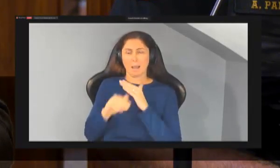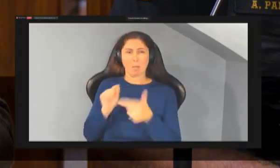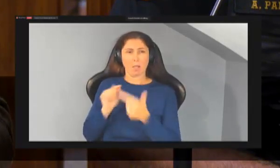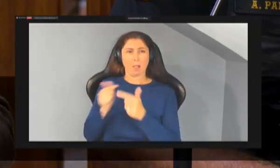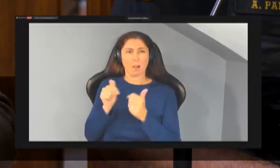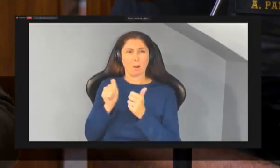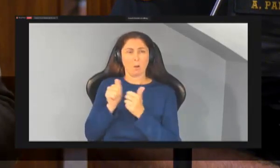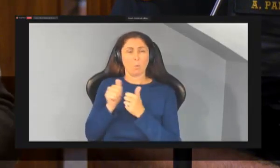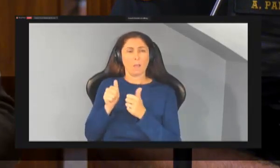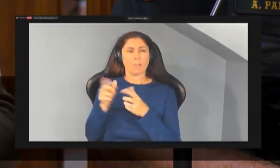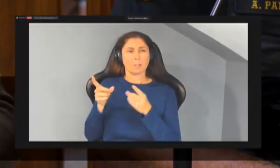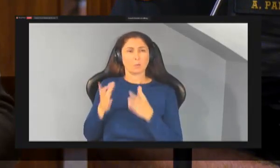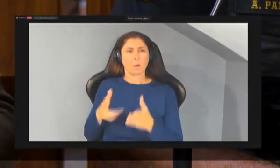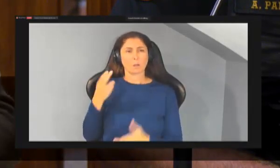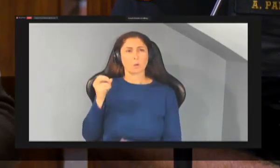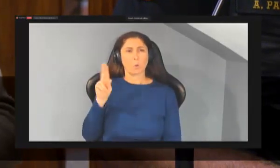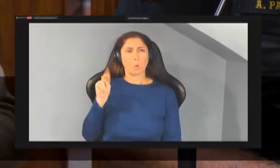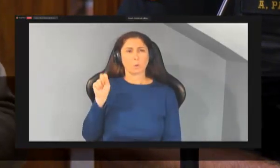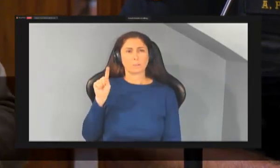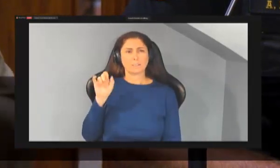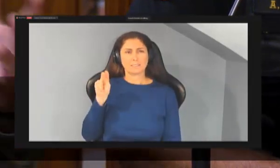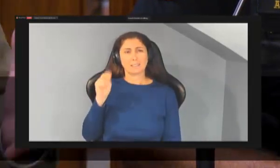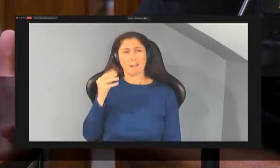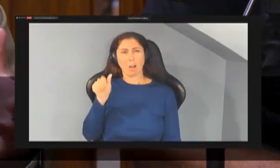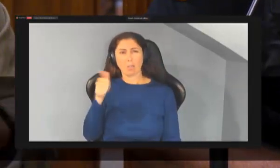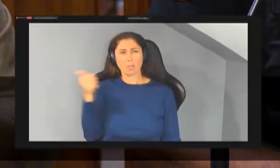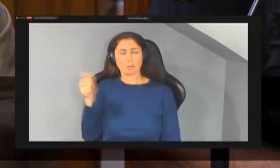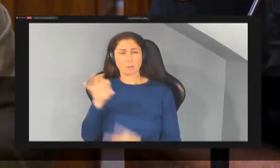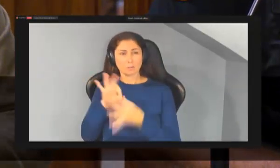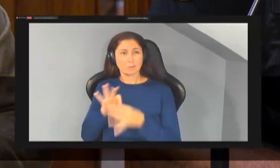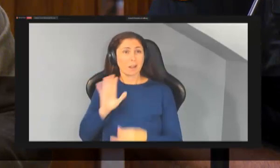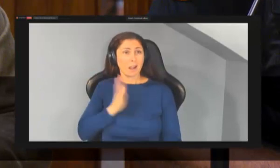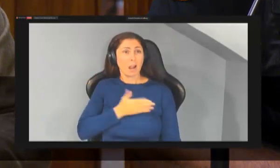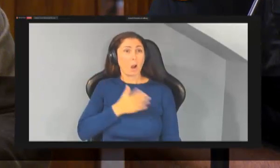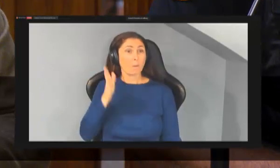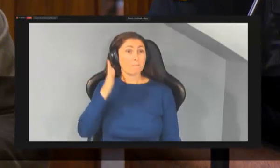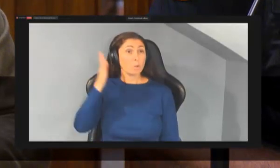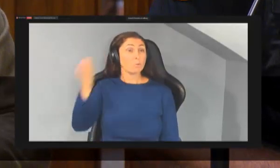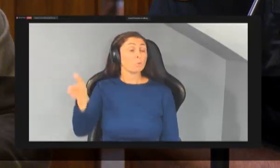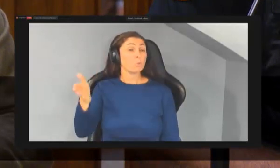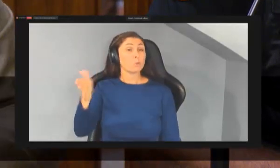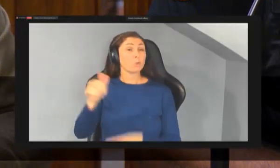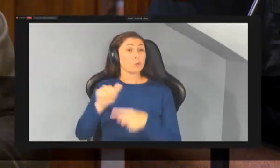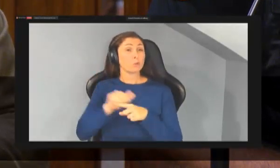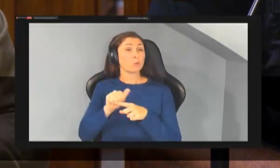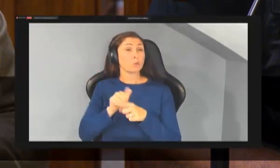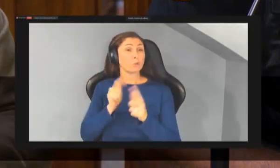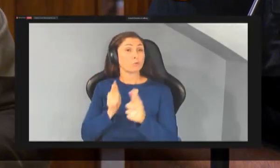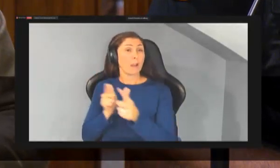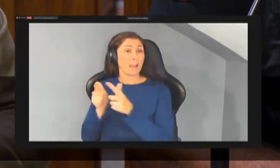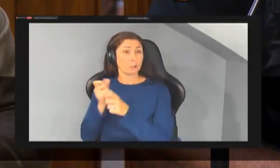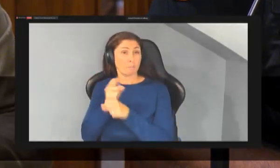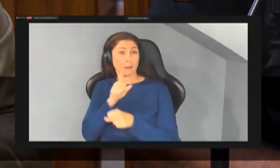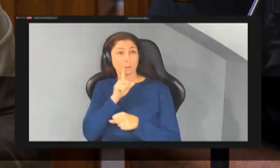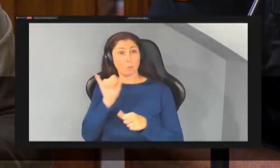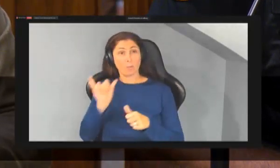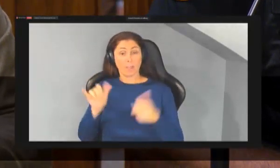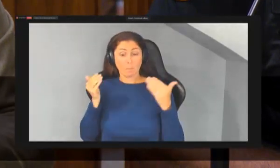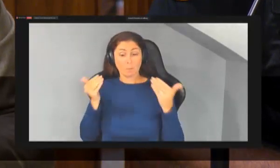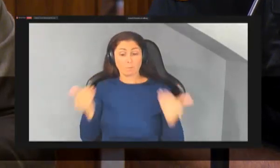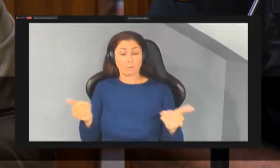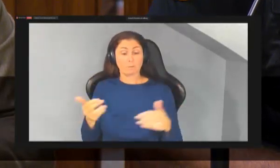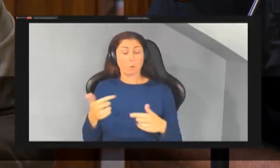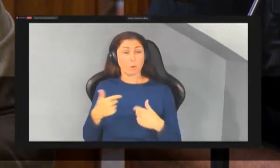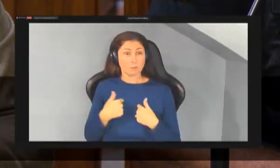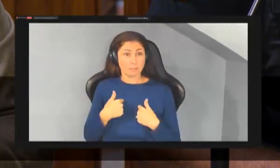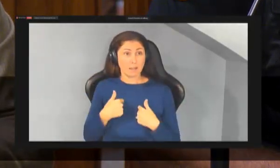Hornstein and others about our future range, and making sure that moves forward. And I do,